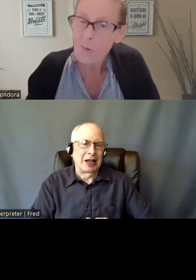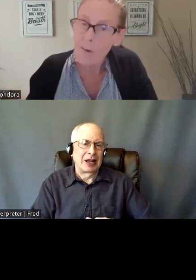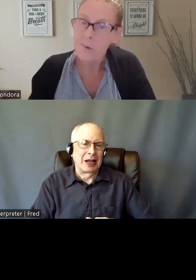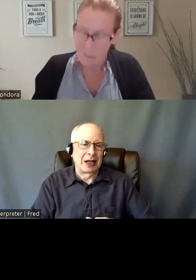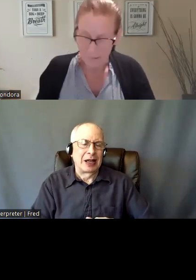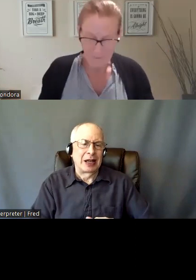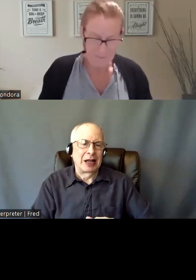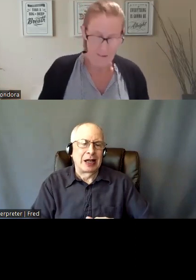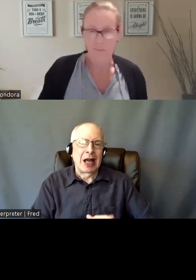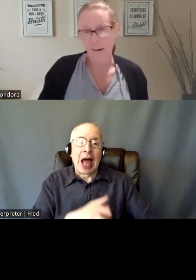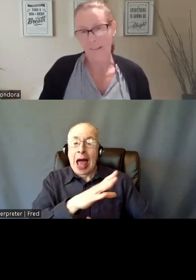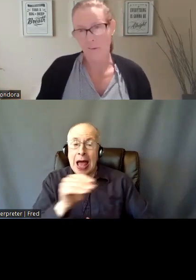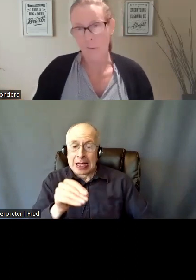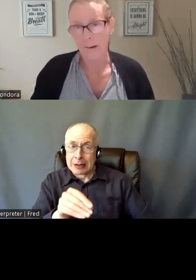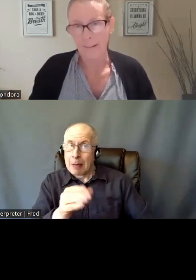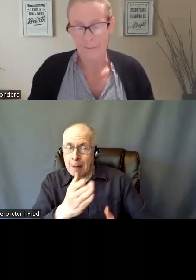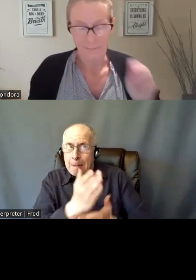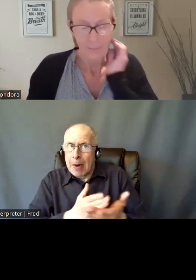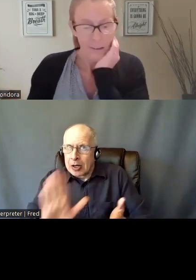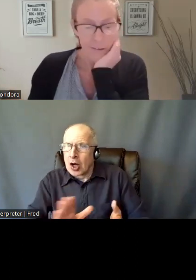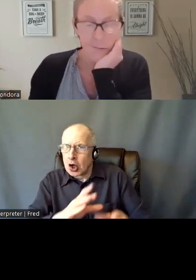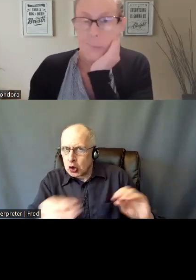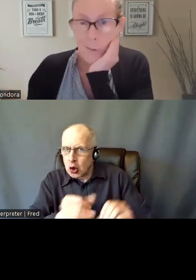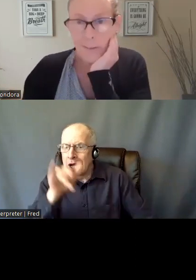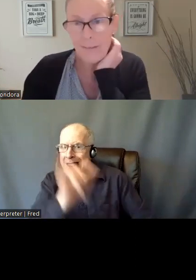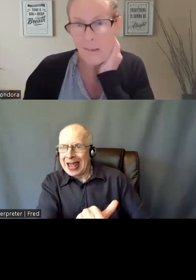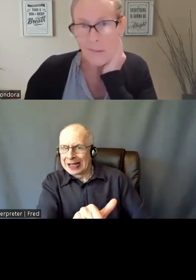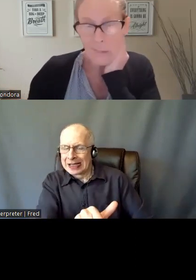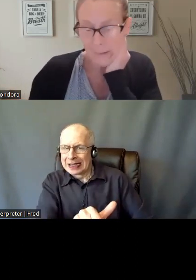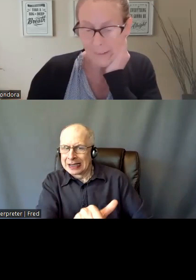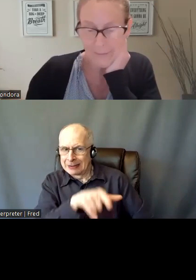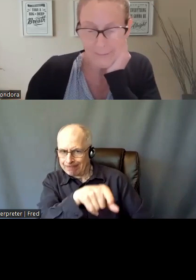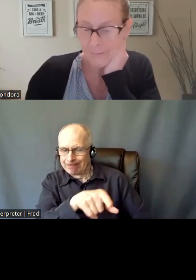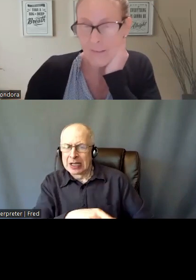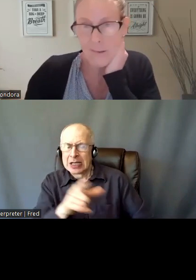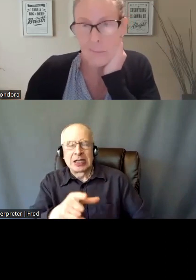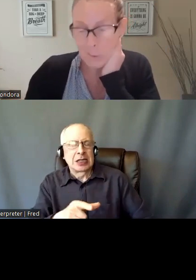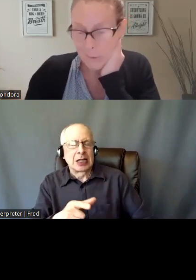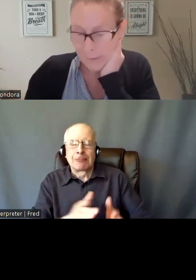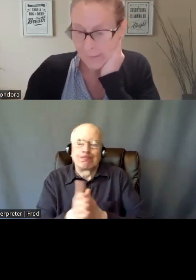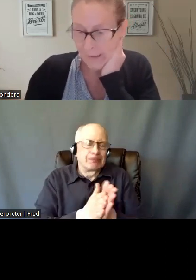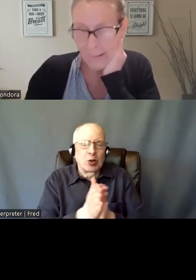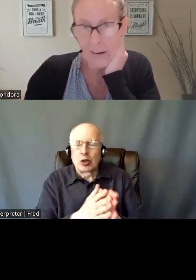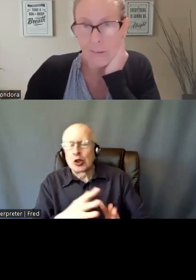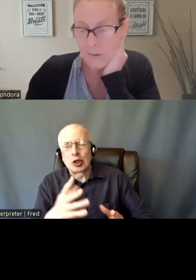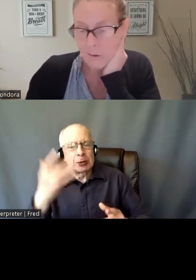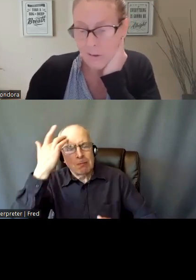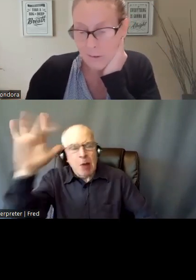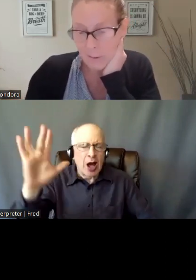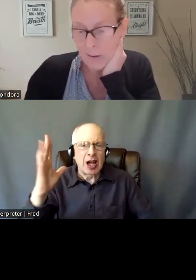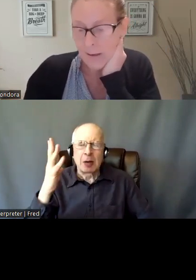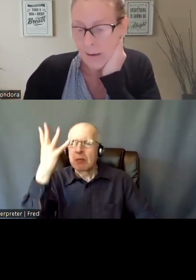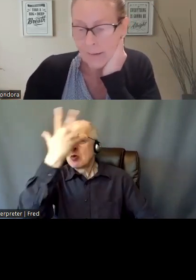So this is also part of Riley's story. She's bold, she's brilliant, she's beautiful inside and out, and